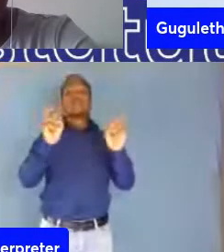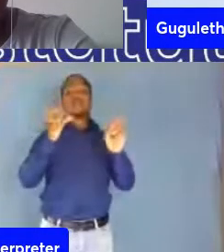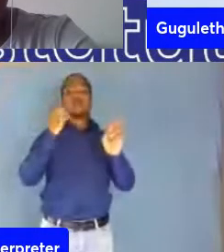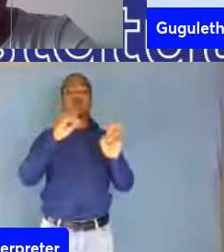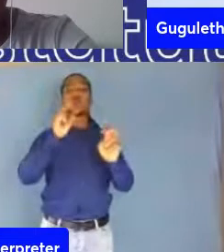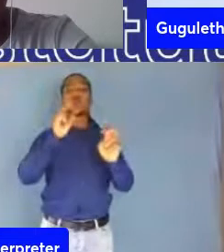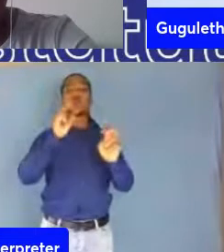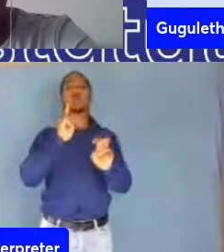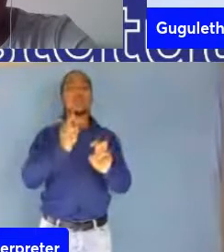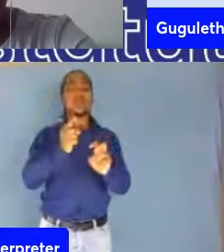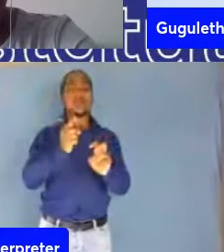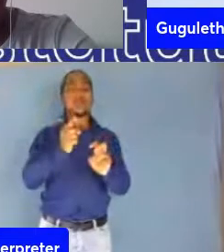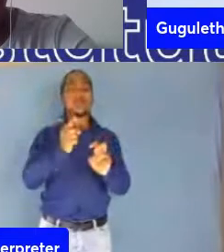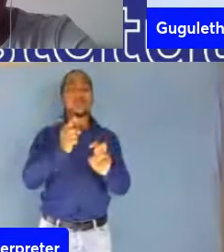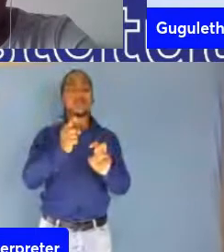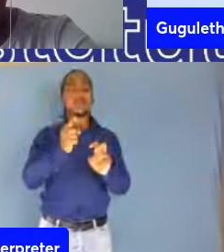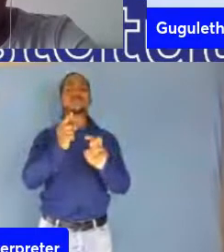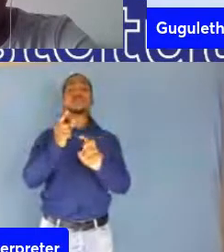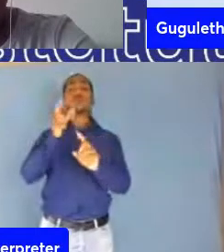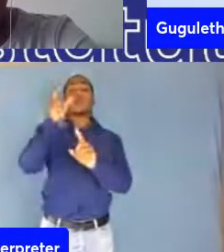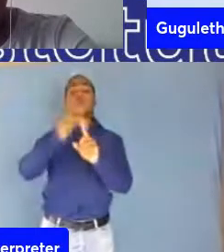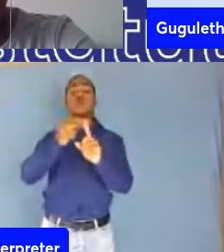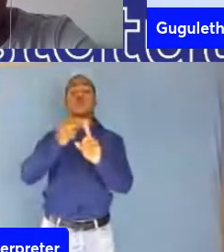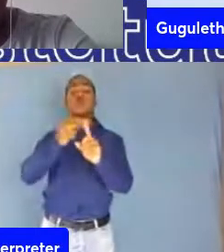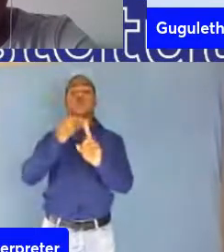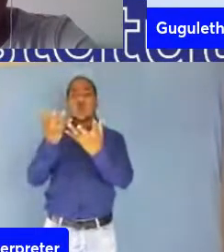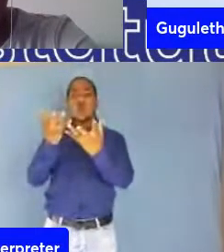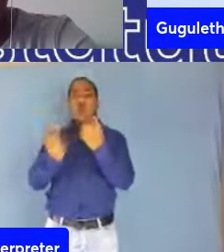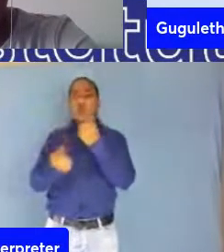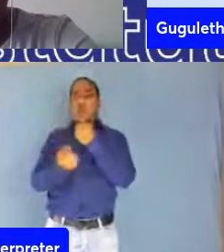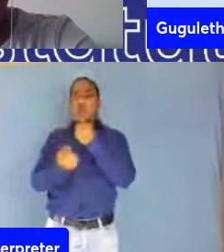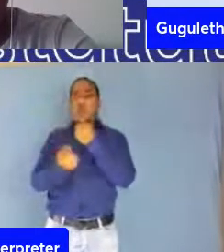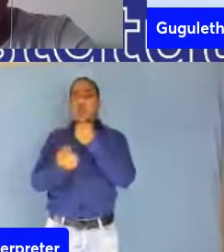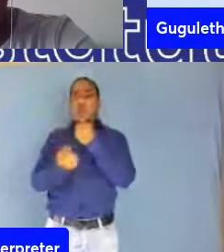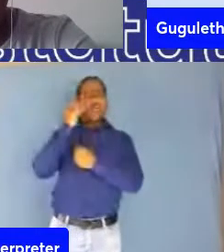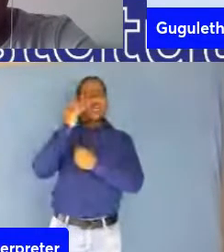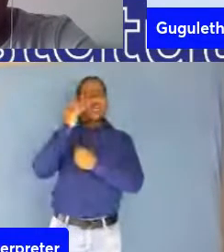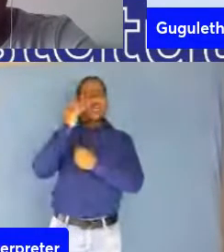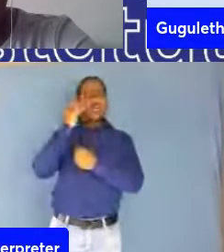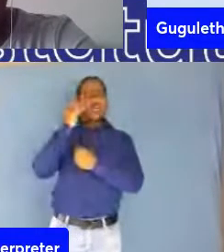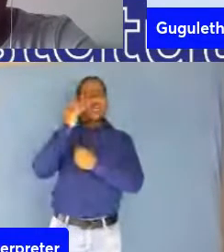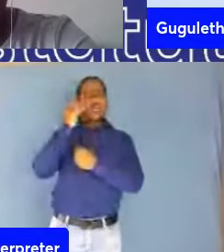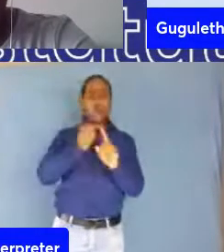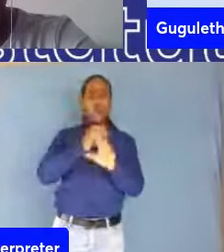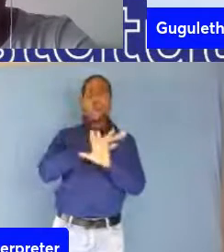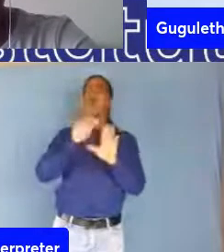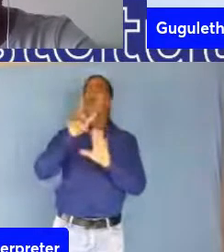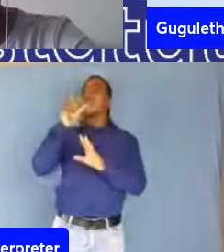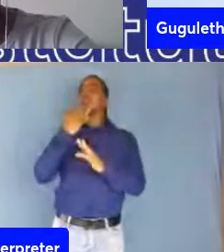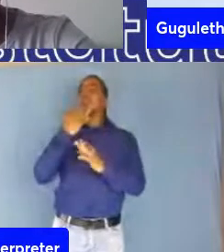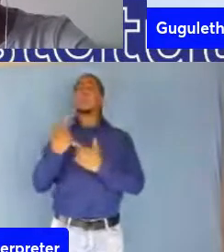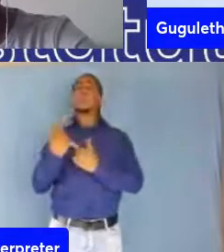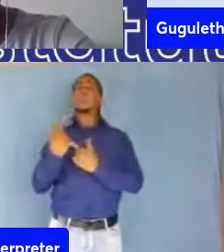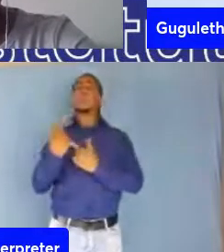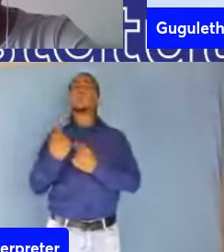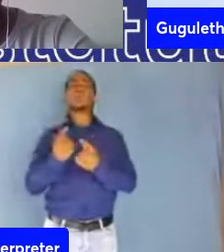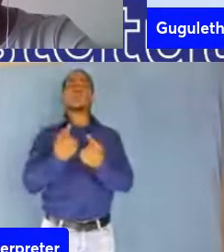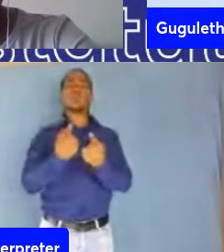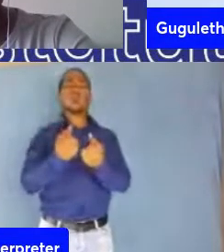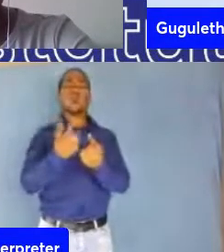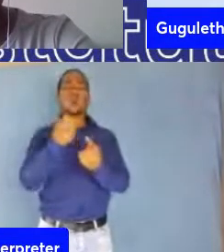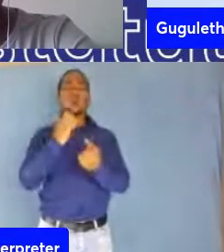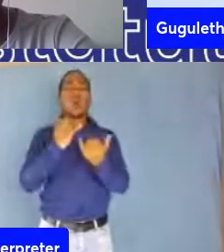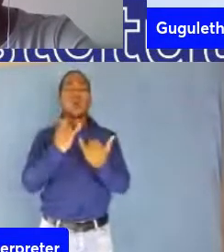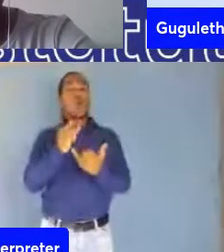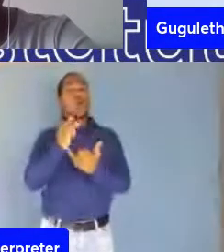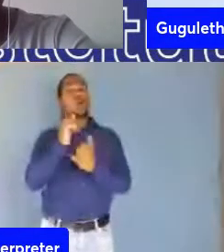violation and not the person who's perpetuating it. And like Mthetho speaks about, he explains it so well about the